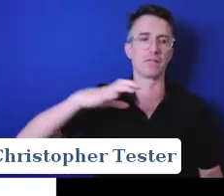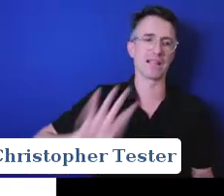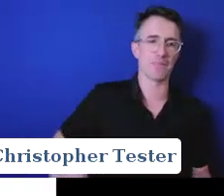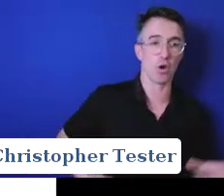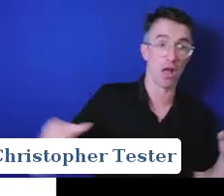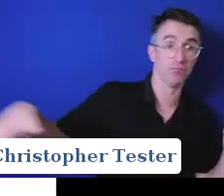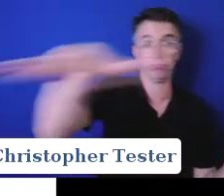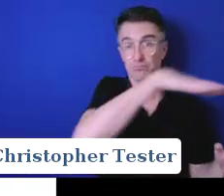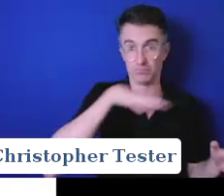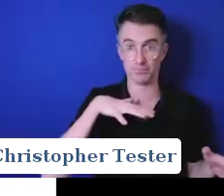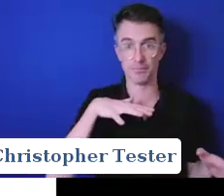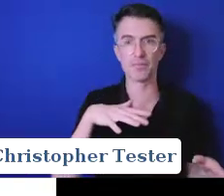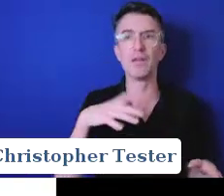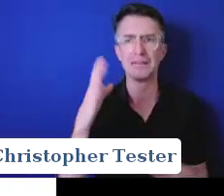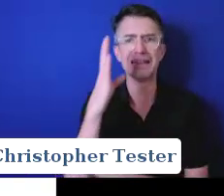of ownership,